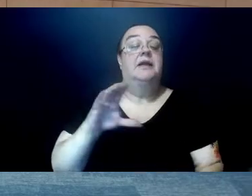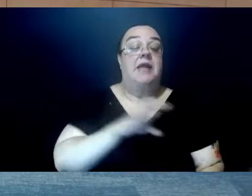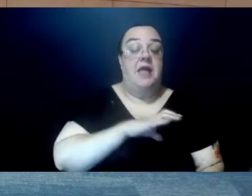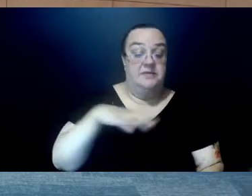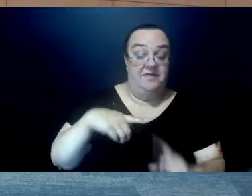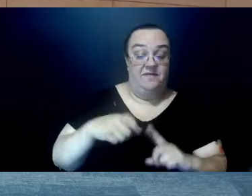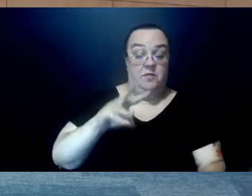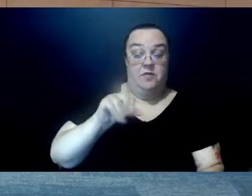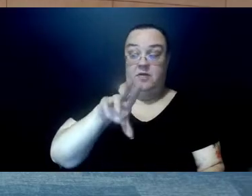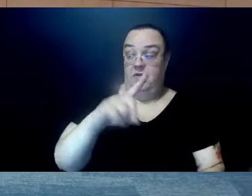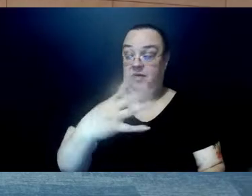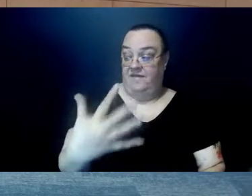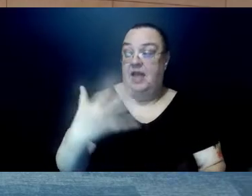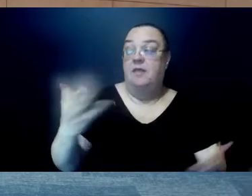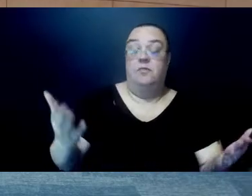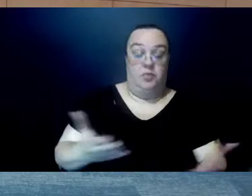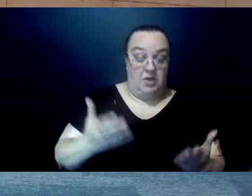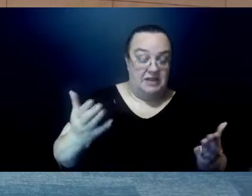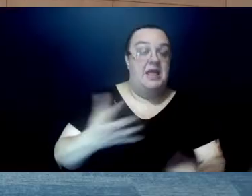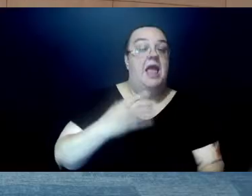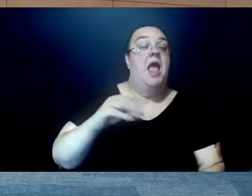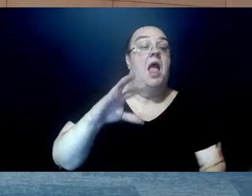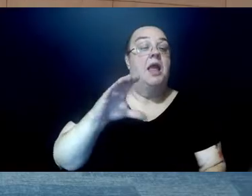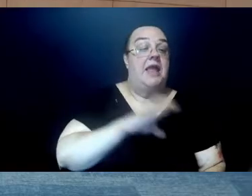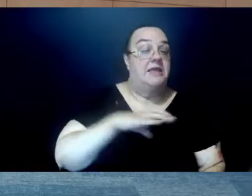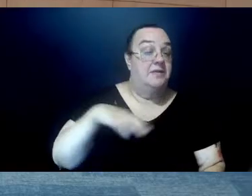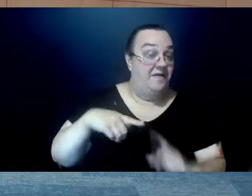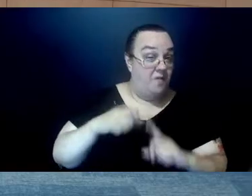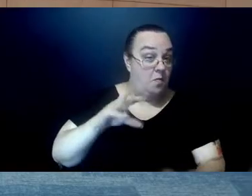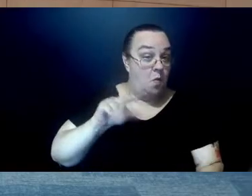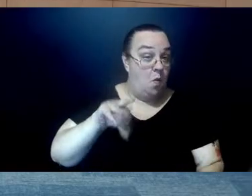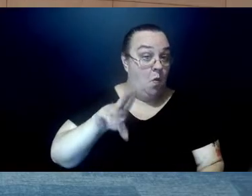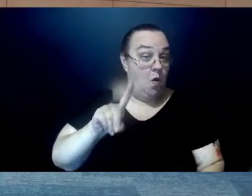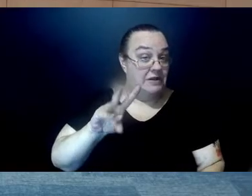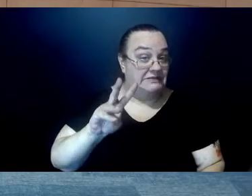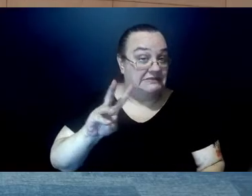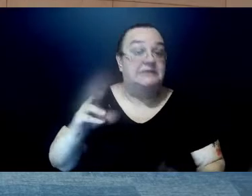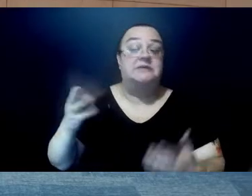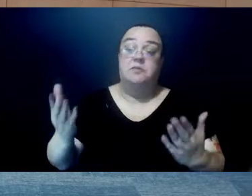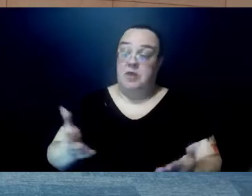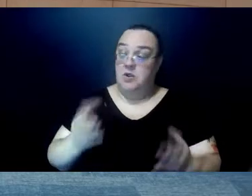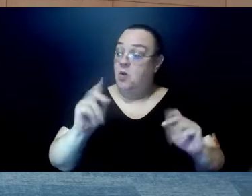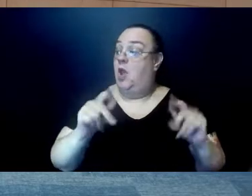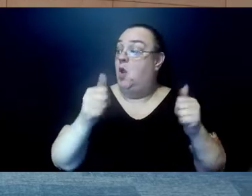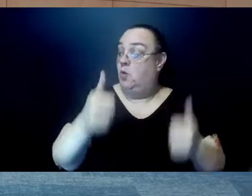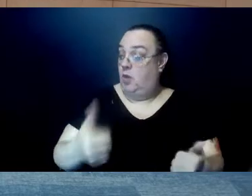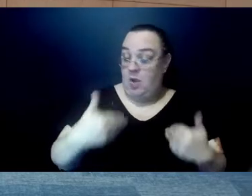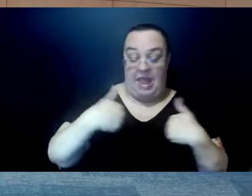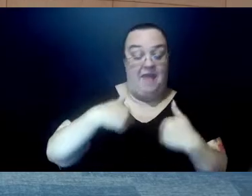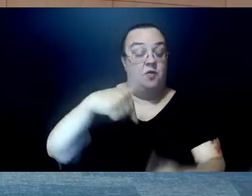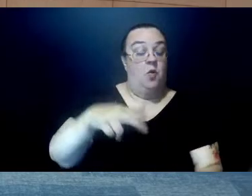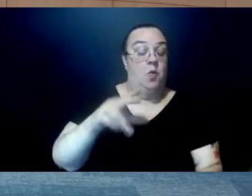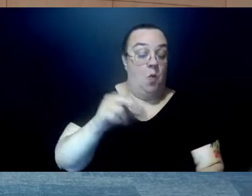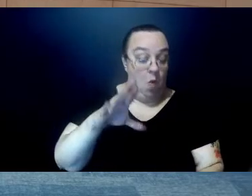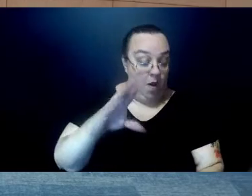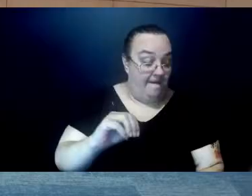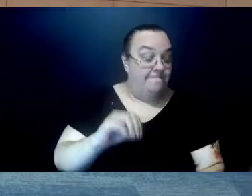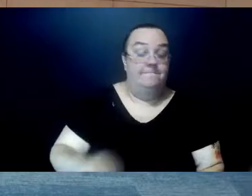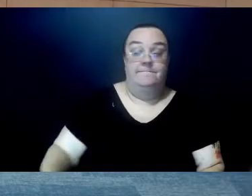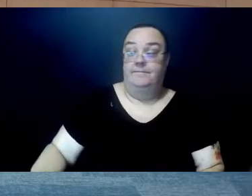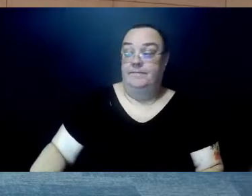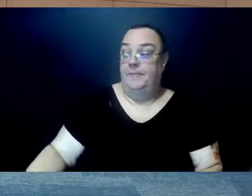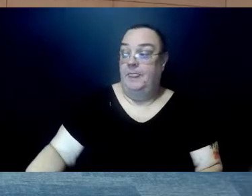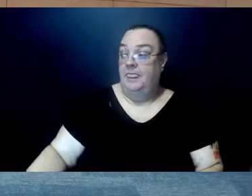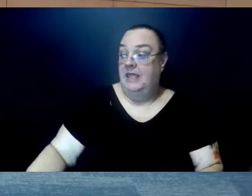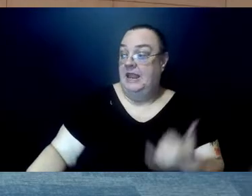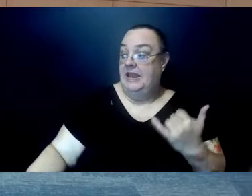Ward 5, and council member from Ward 6. Present. Great, so we have quorum. It is